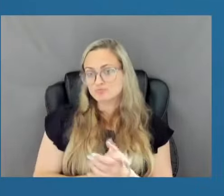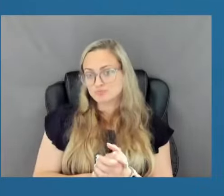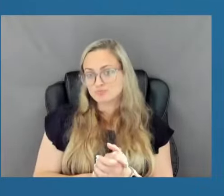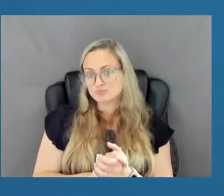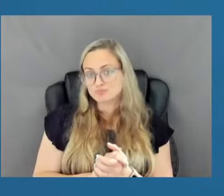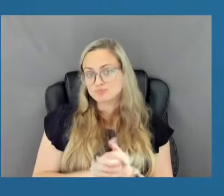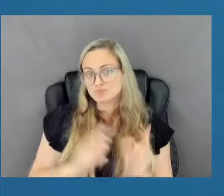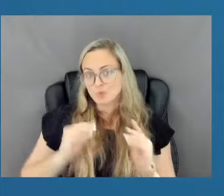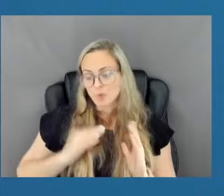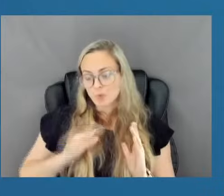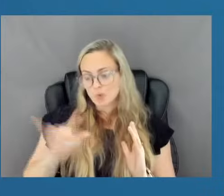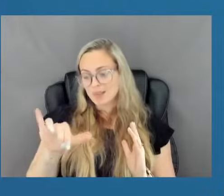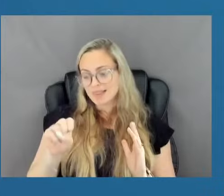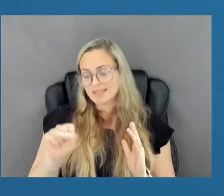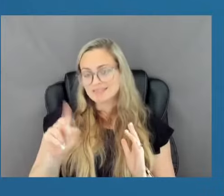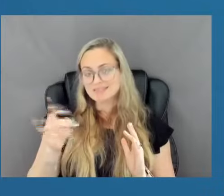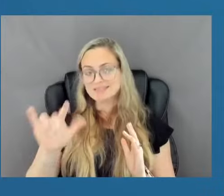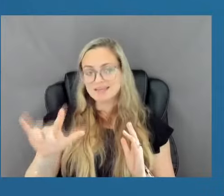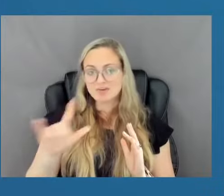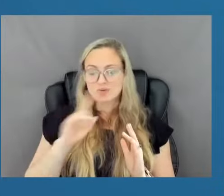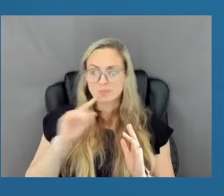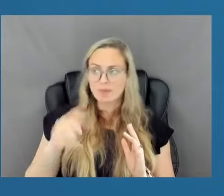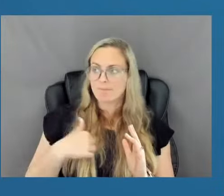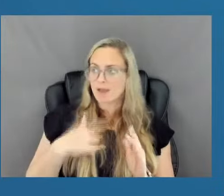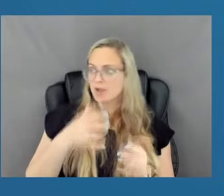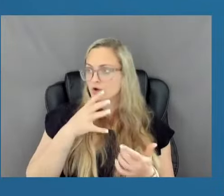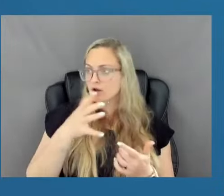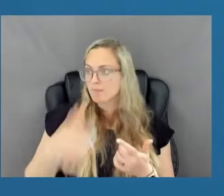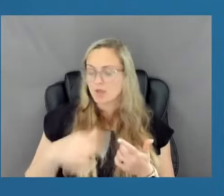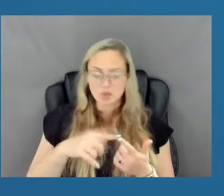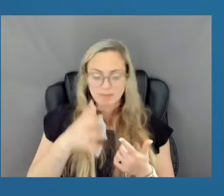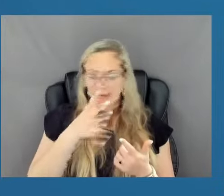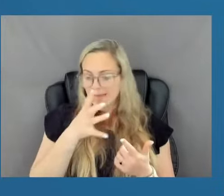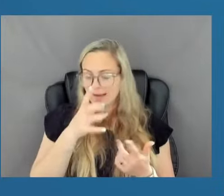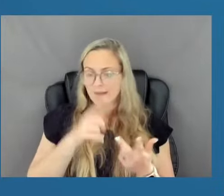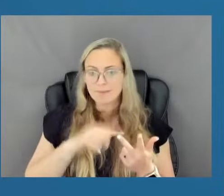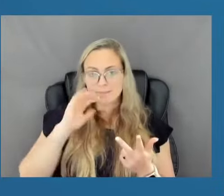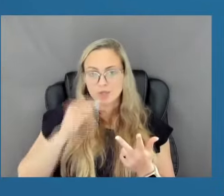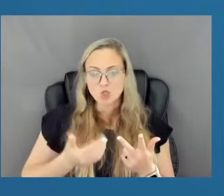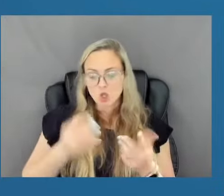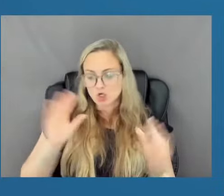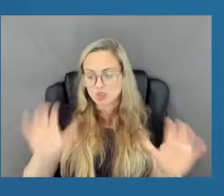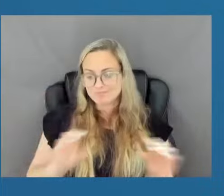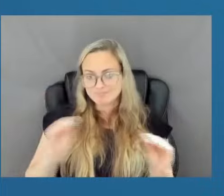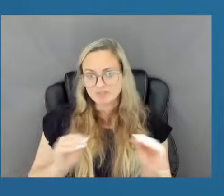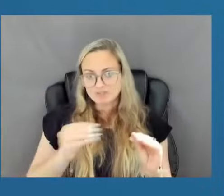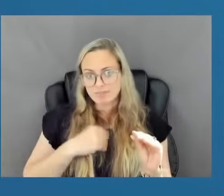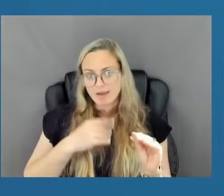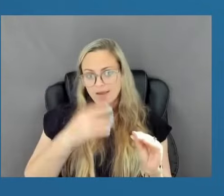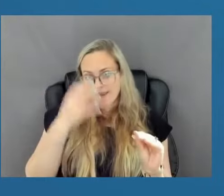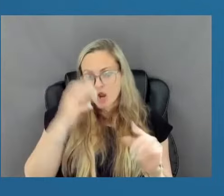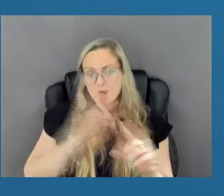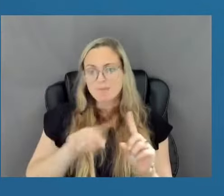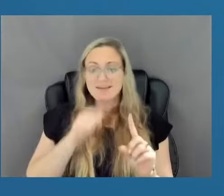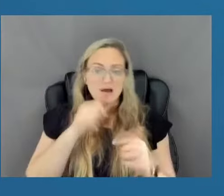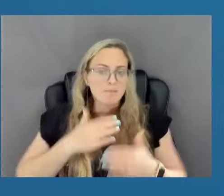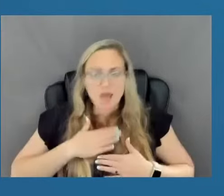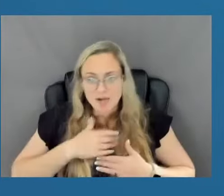Owner Lisa Daniels has been my grandmother, my mother, and my daughter's stylist. She don't do my hair because I don't ever have time to get my hair